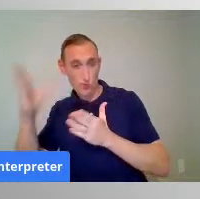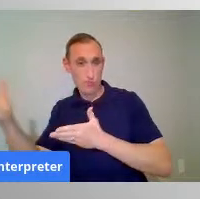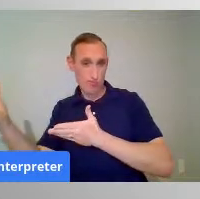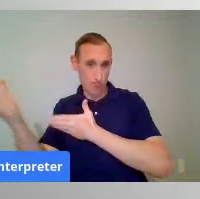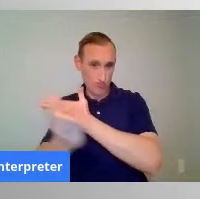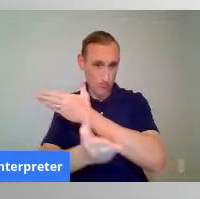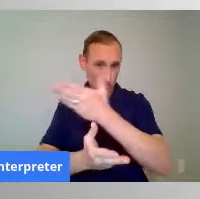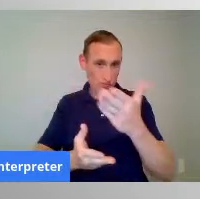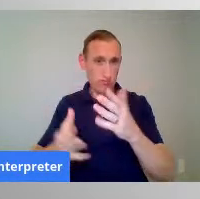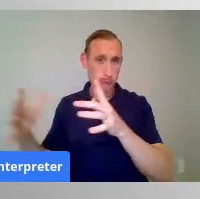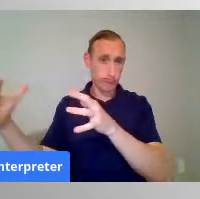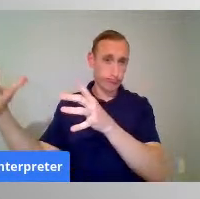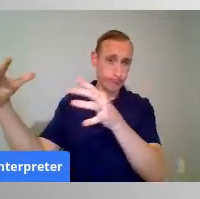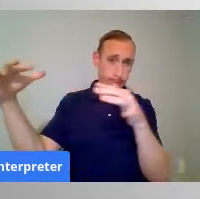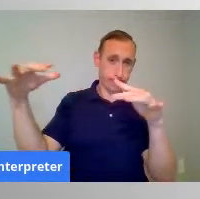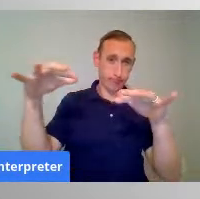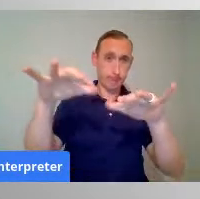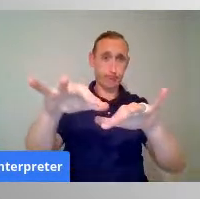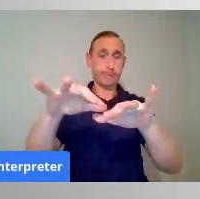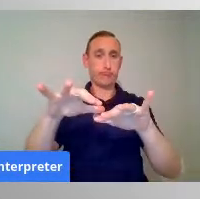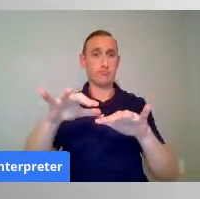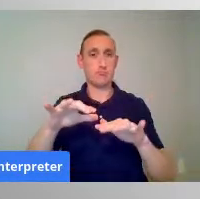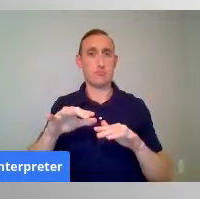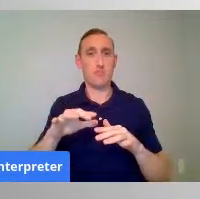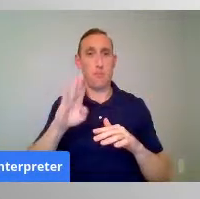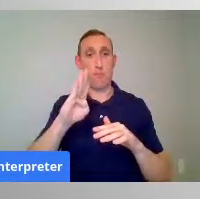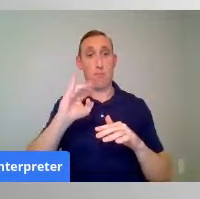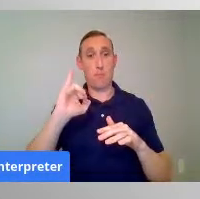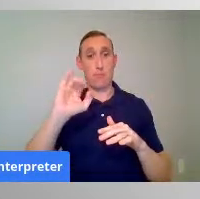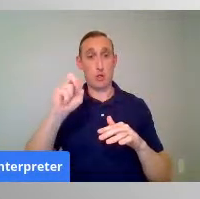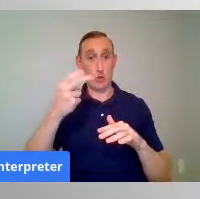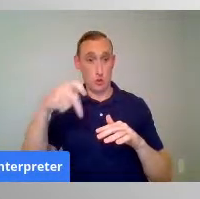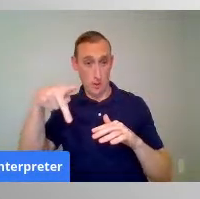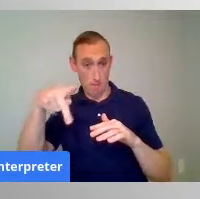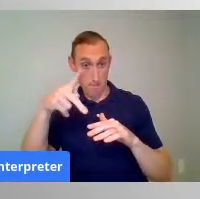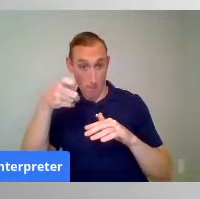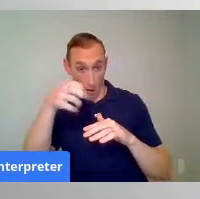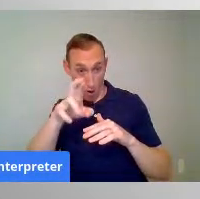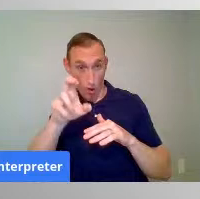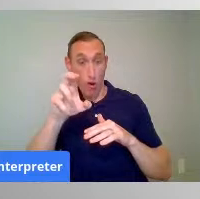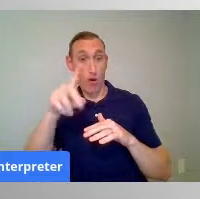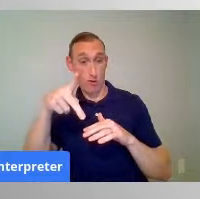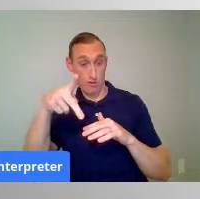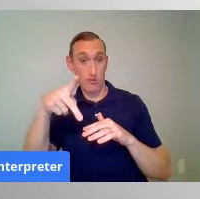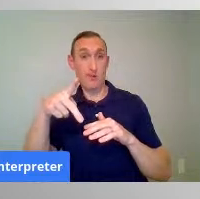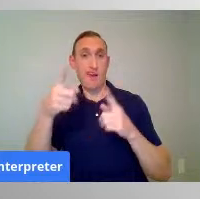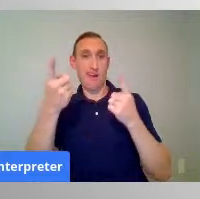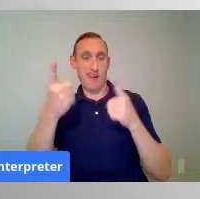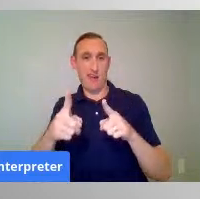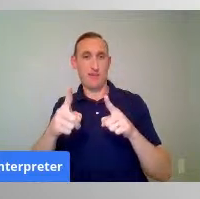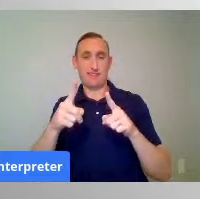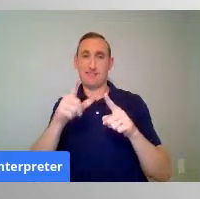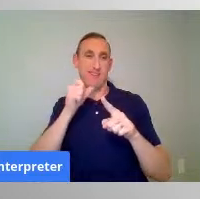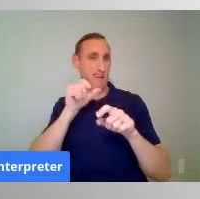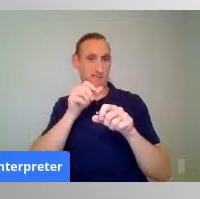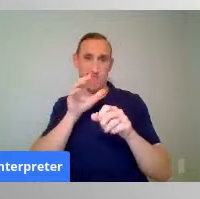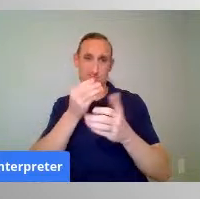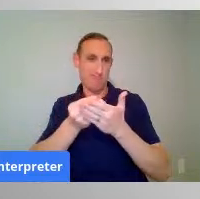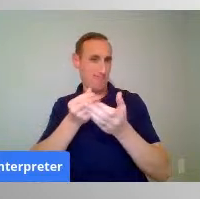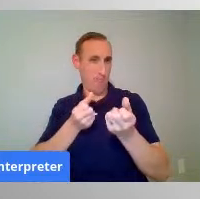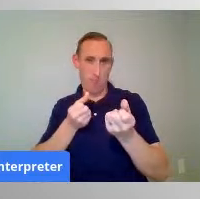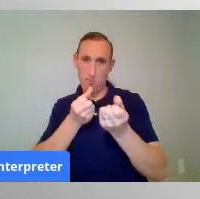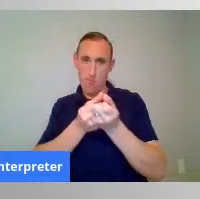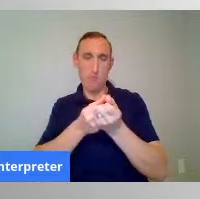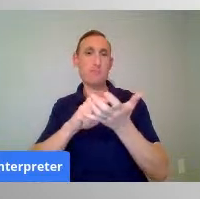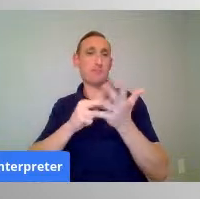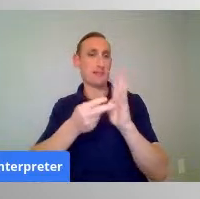nights. Well, unfortunately, budget reductions during the recession led to the loss of that program financially, but our mayor and commission